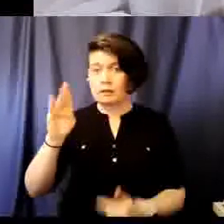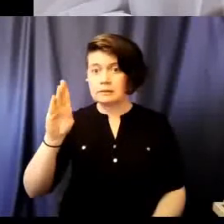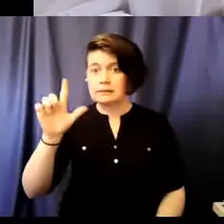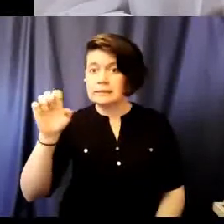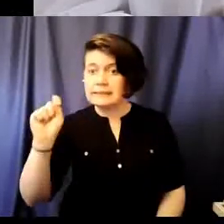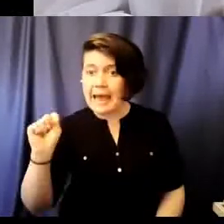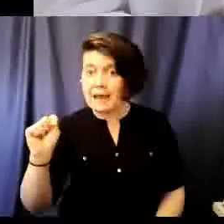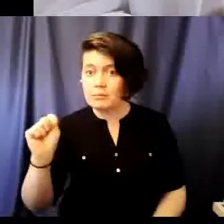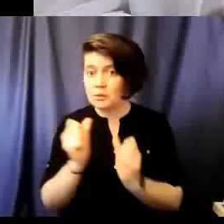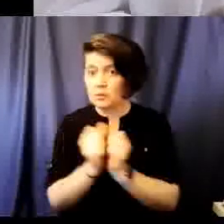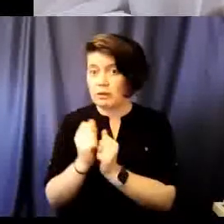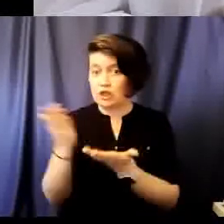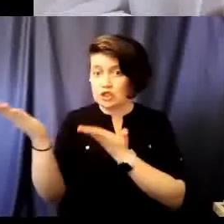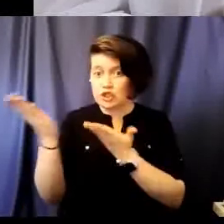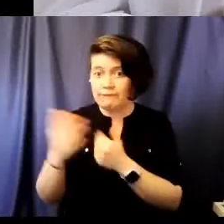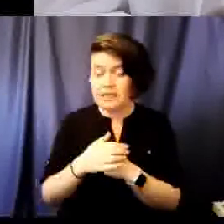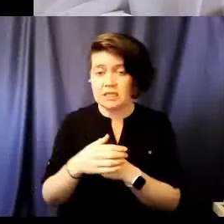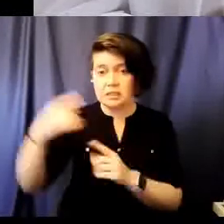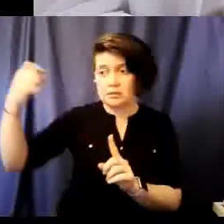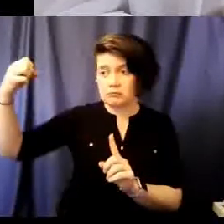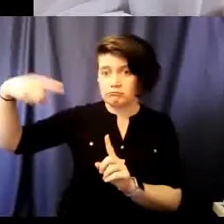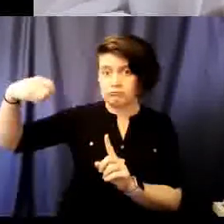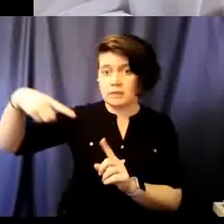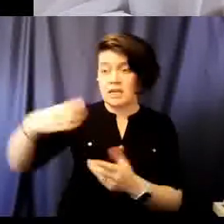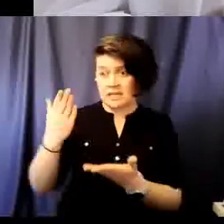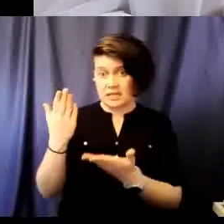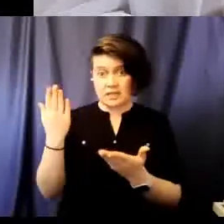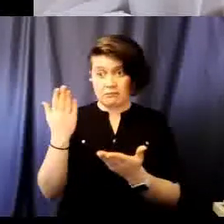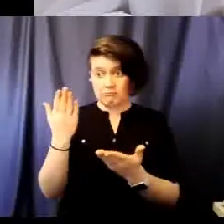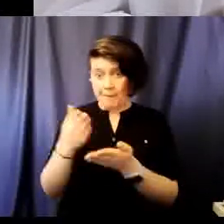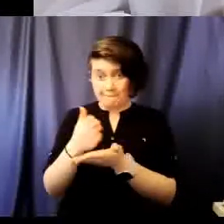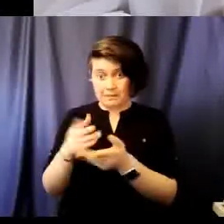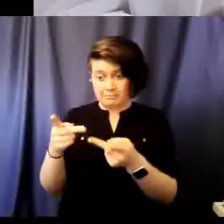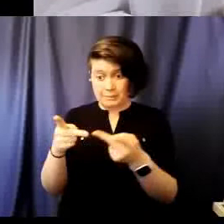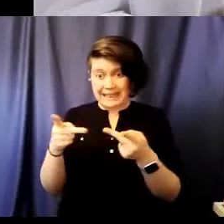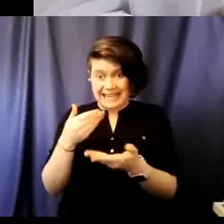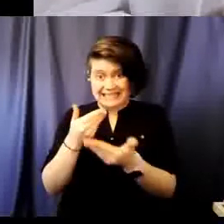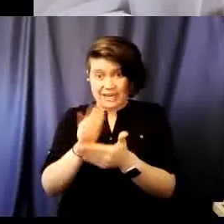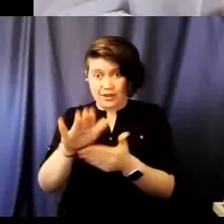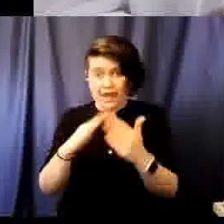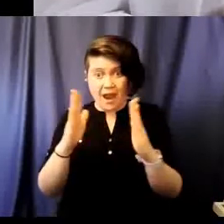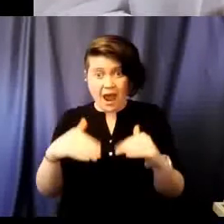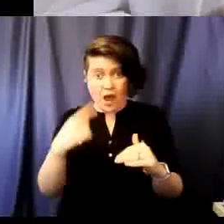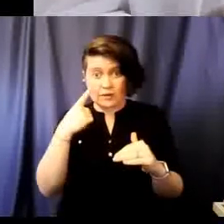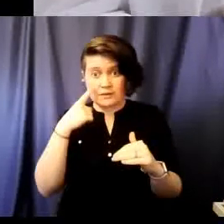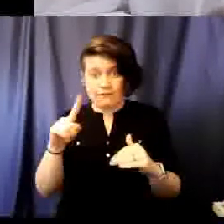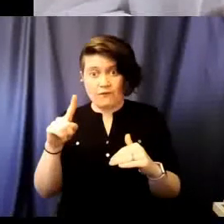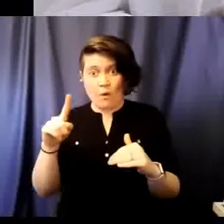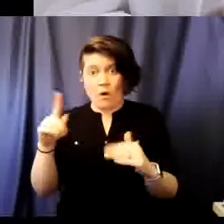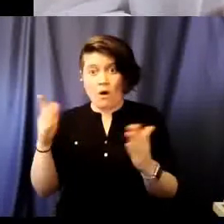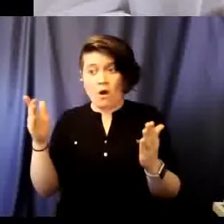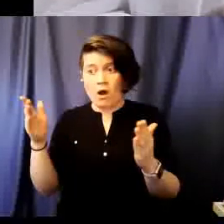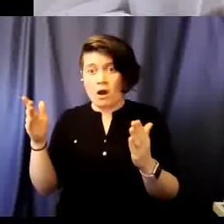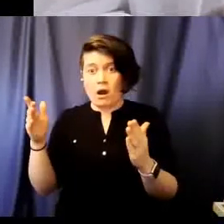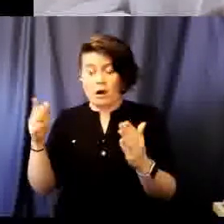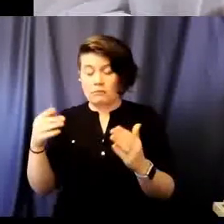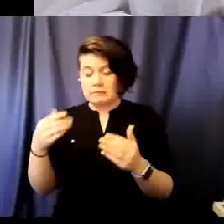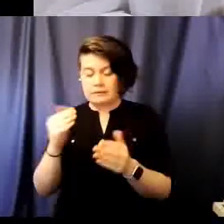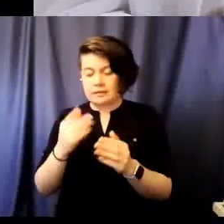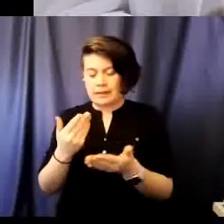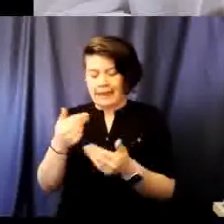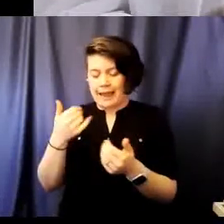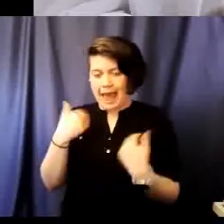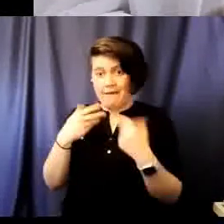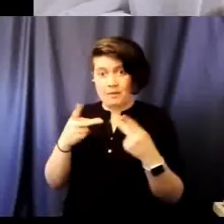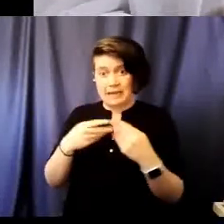there somewhere near their house that offers free Wi-Fi? Can our agency get them a small stipend for the duration of the group to upgrade